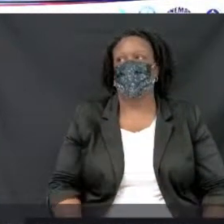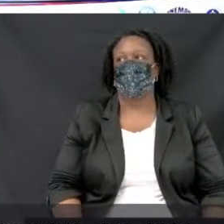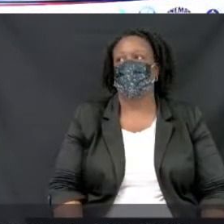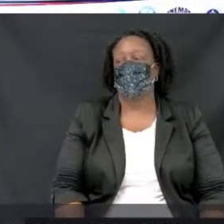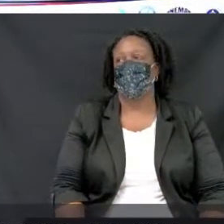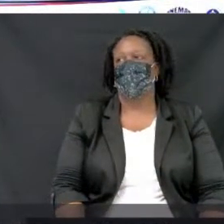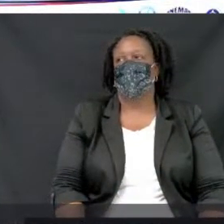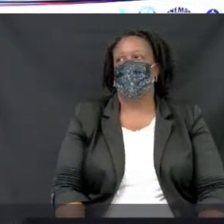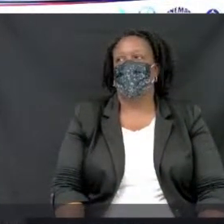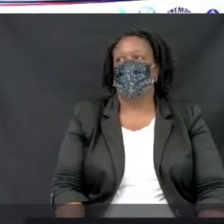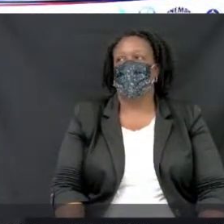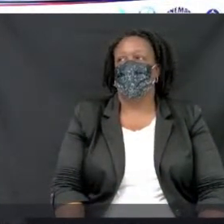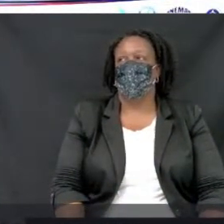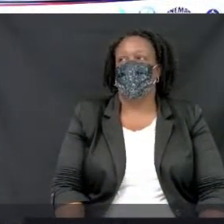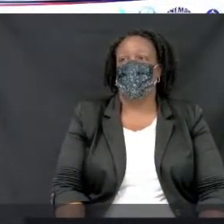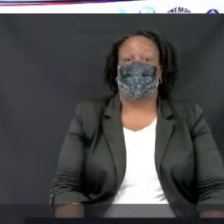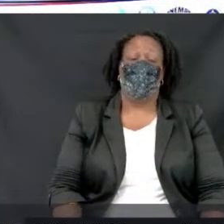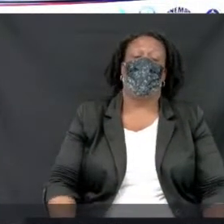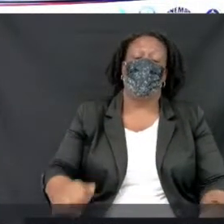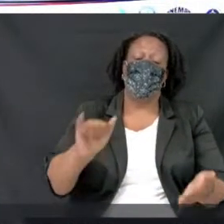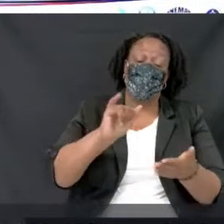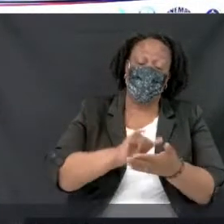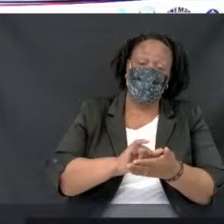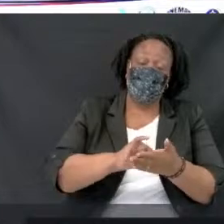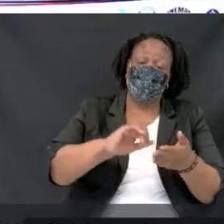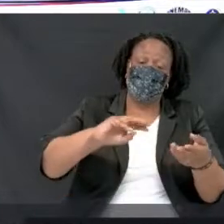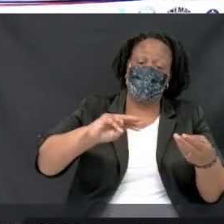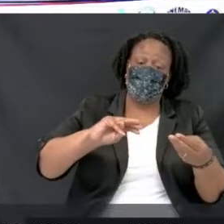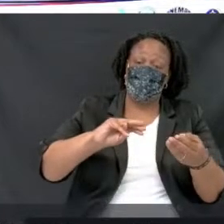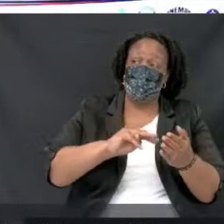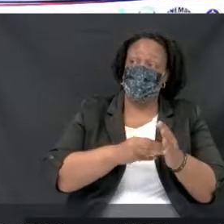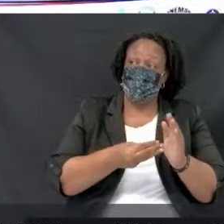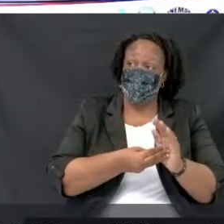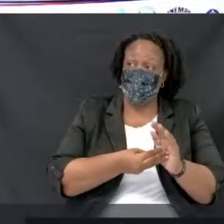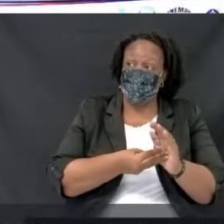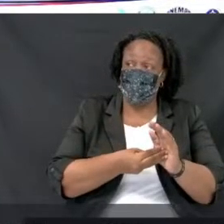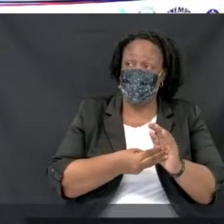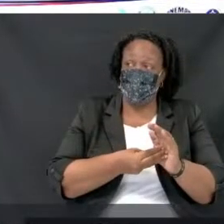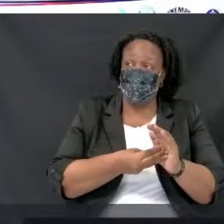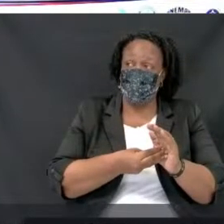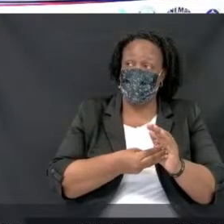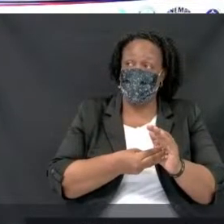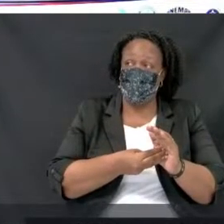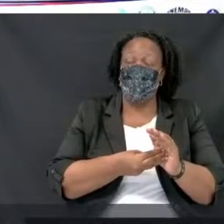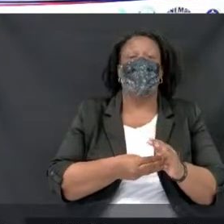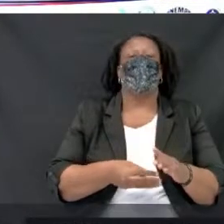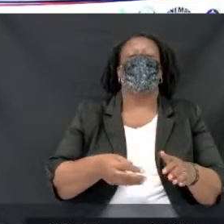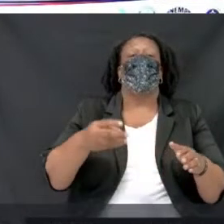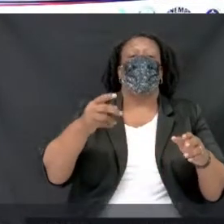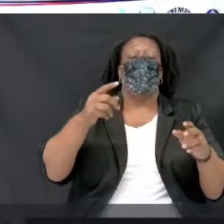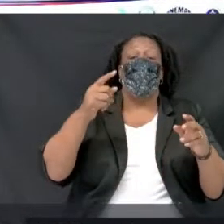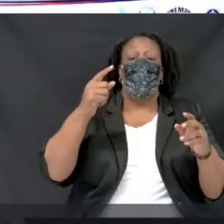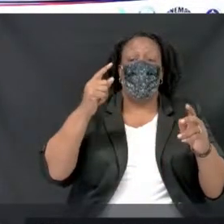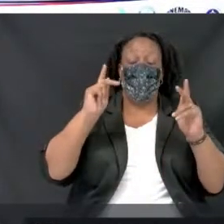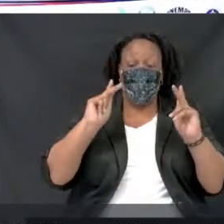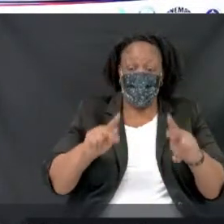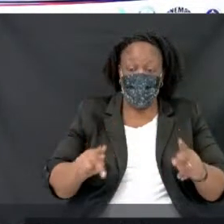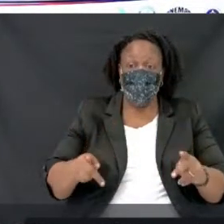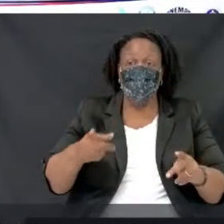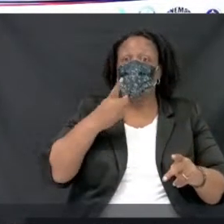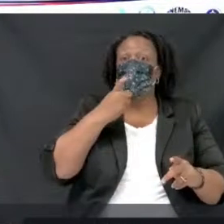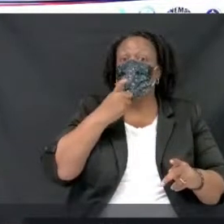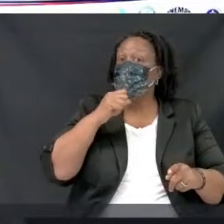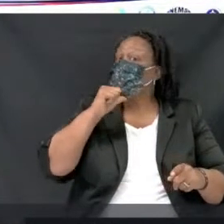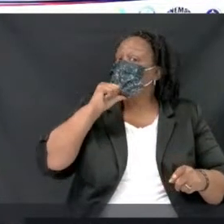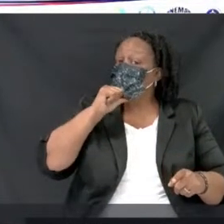This also means that the corridor of containment, however, will be maintained for the unvaccinated. So if